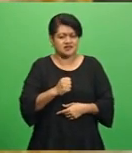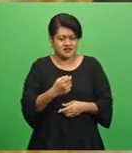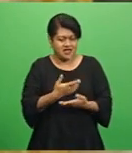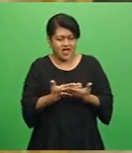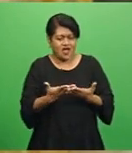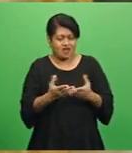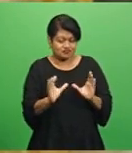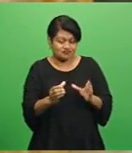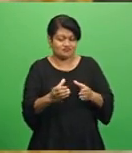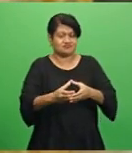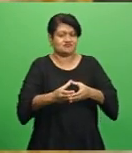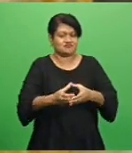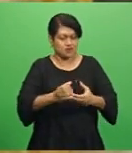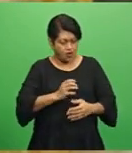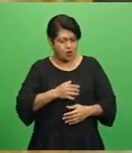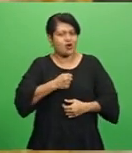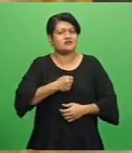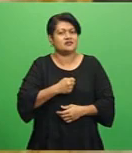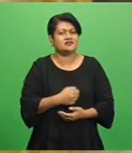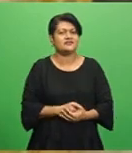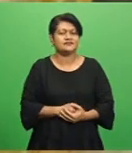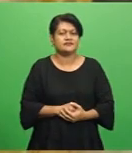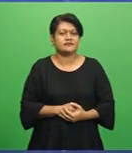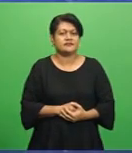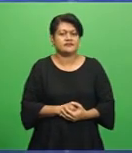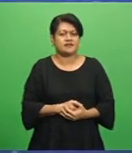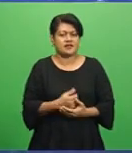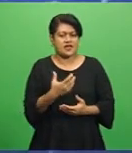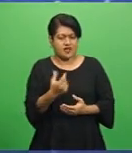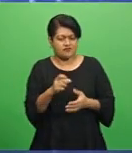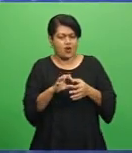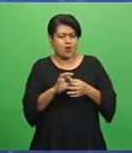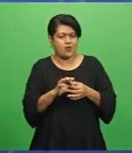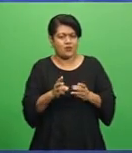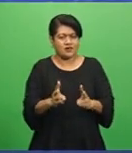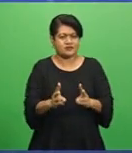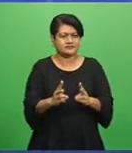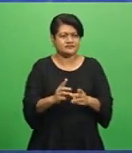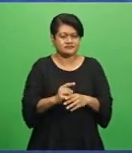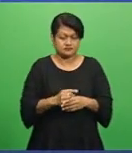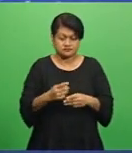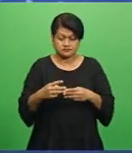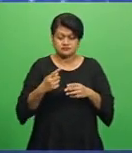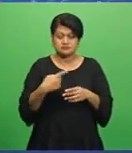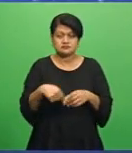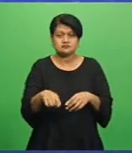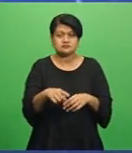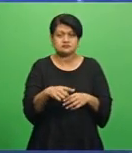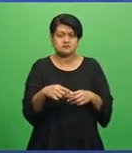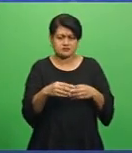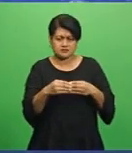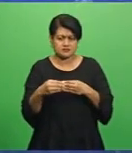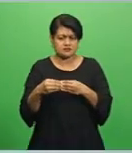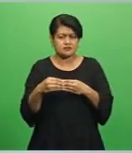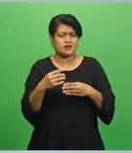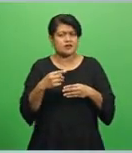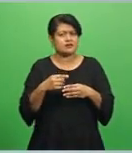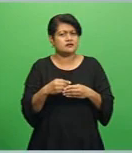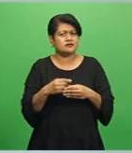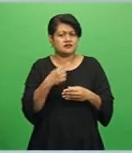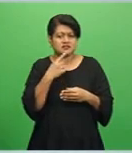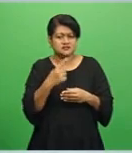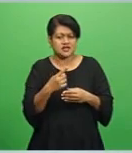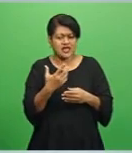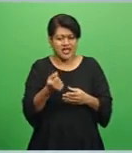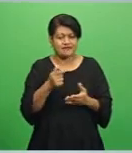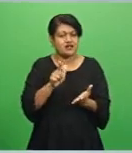it, dialogue, resolutions. The latest affair of the party has now seen some members seeking legal redress